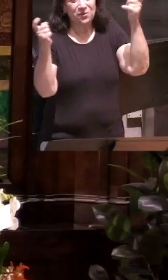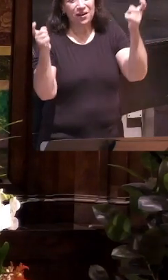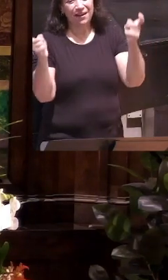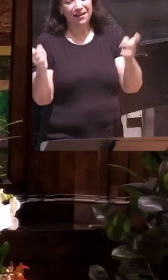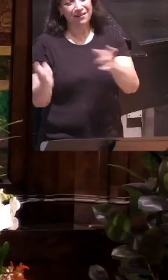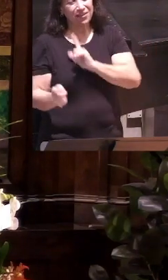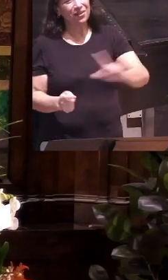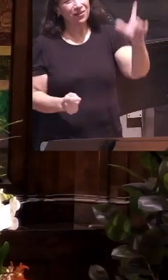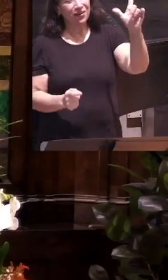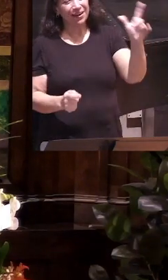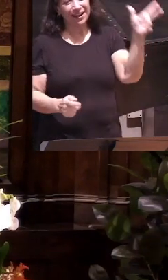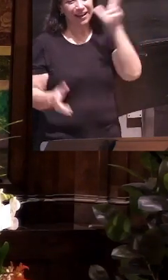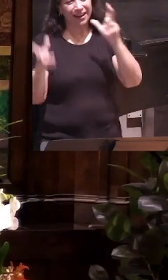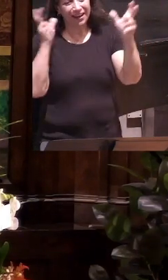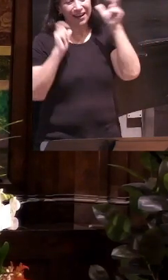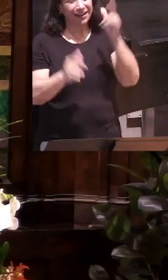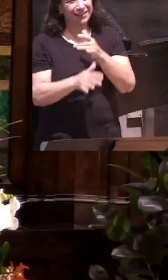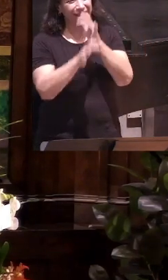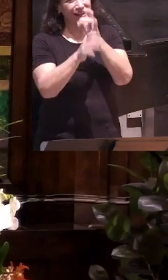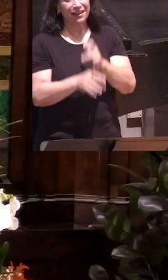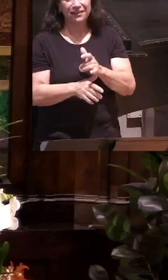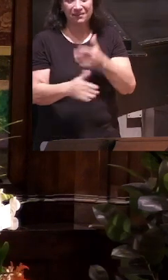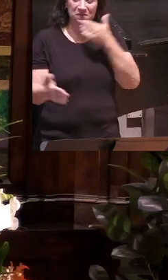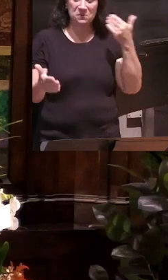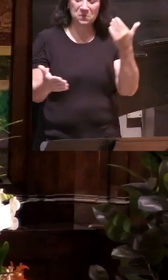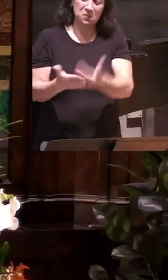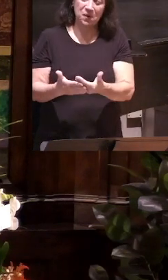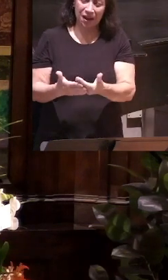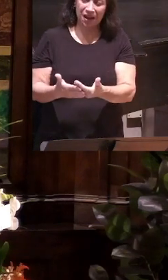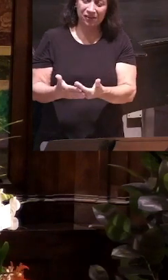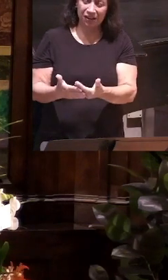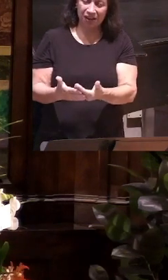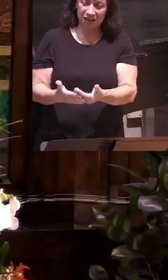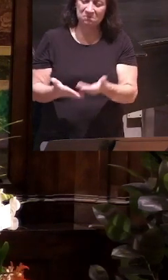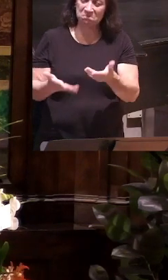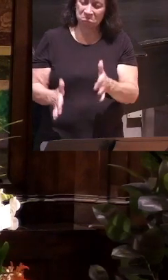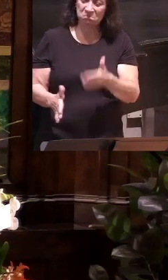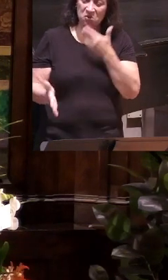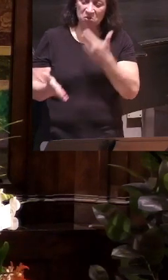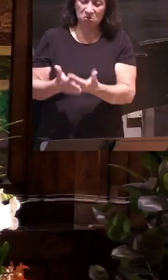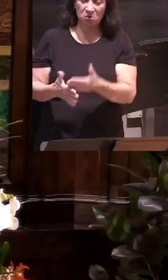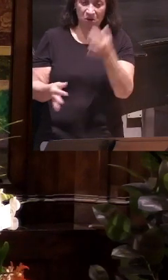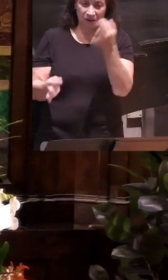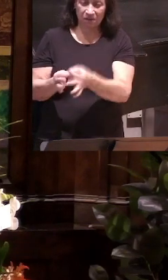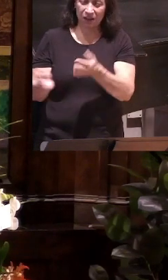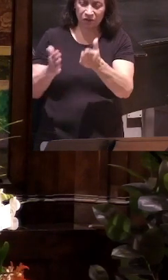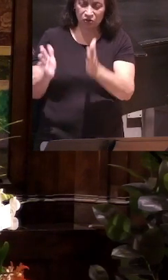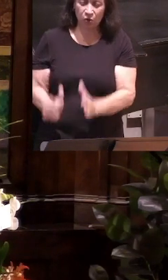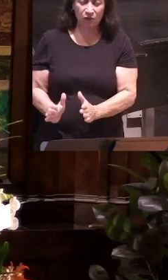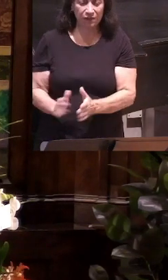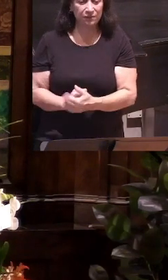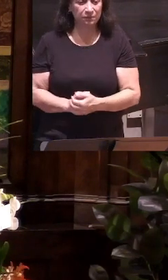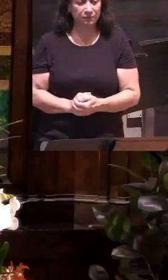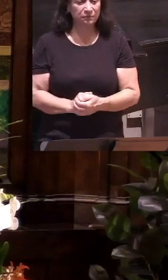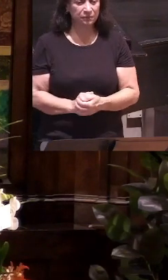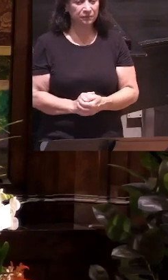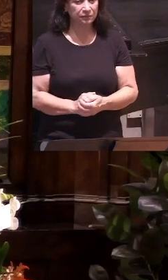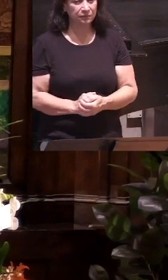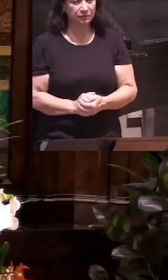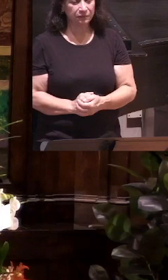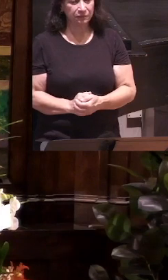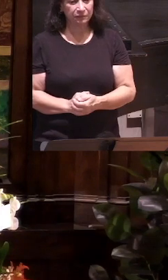the triumphant cry, "Well done, good and faithful servant."